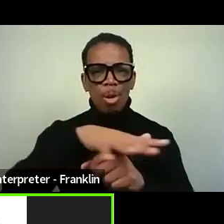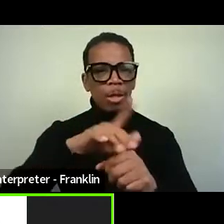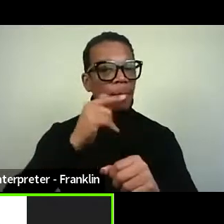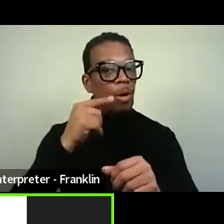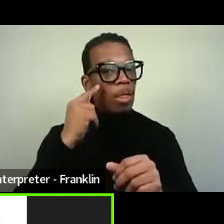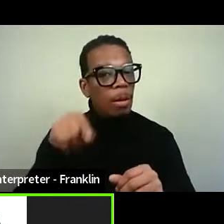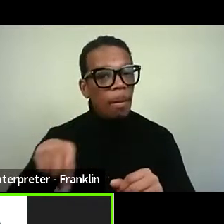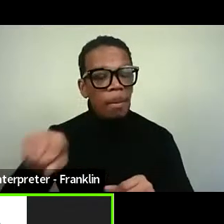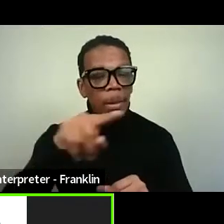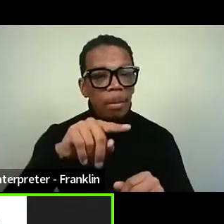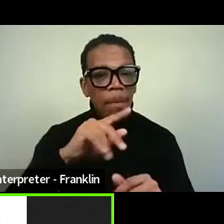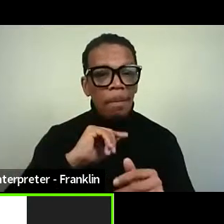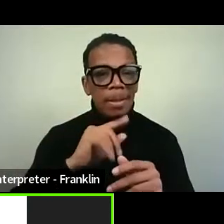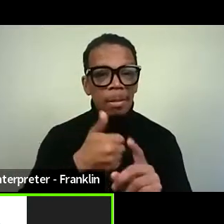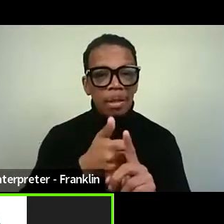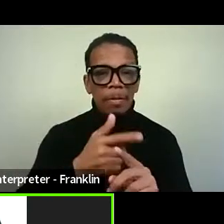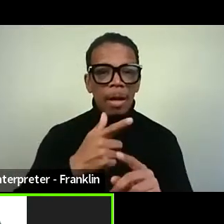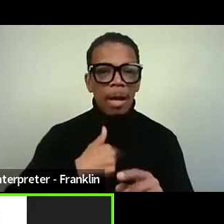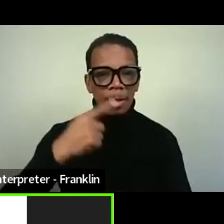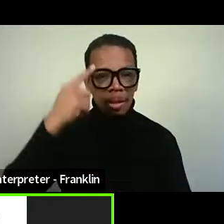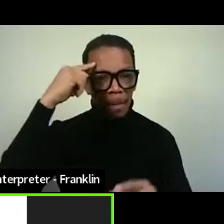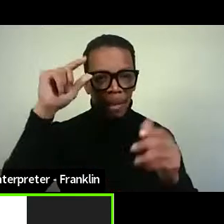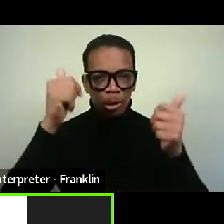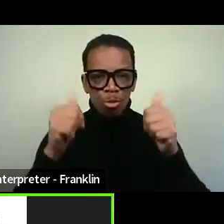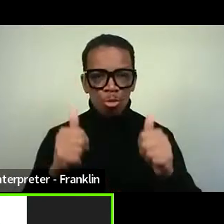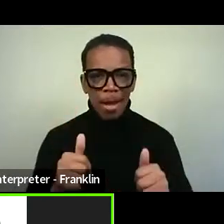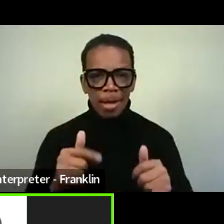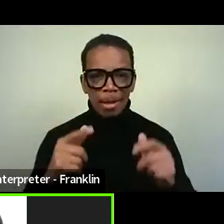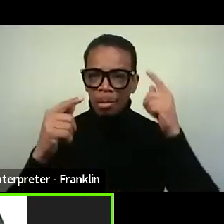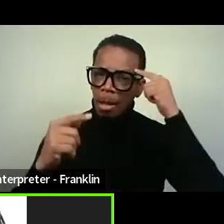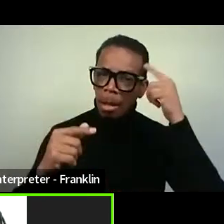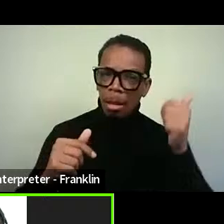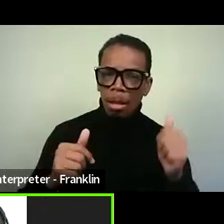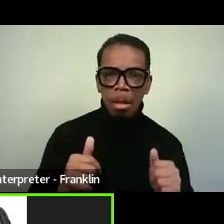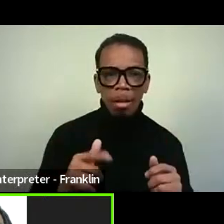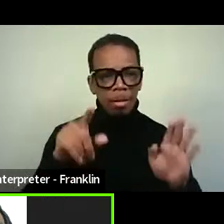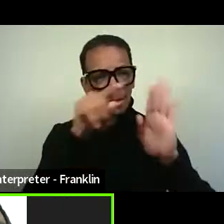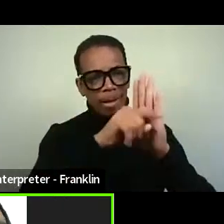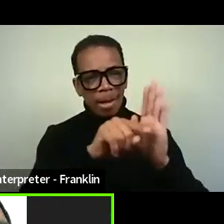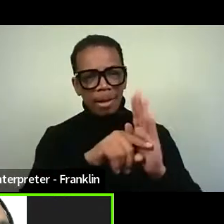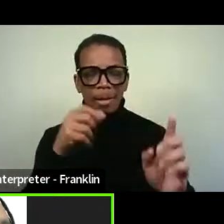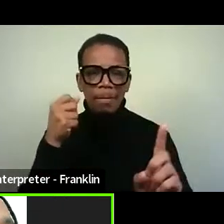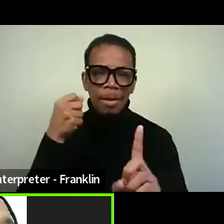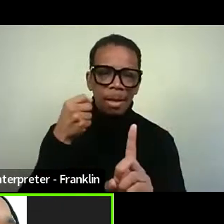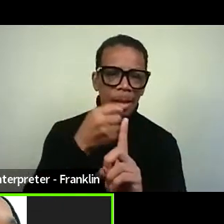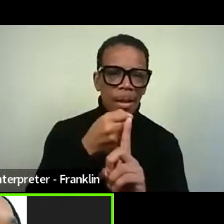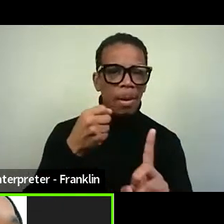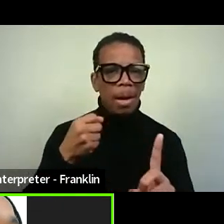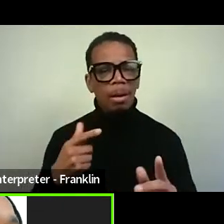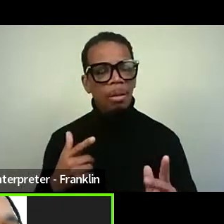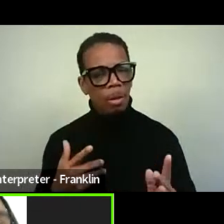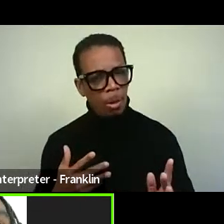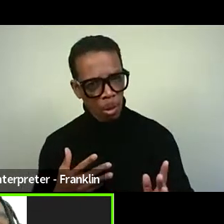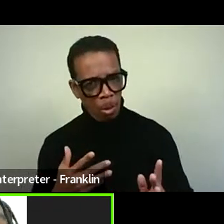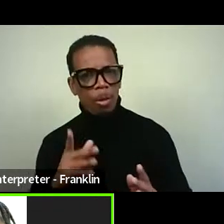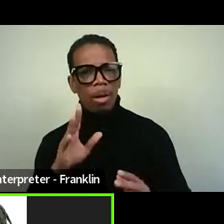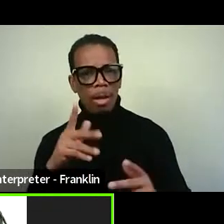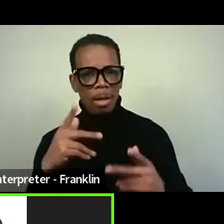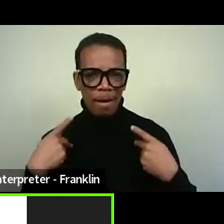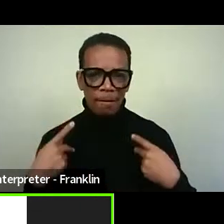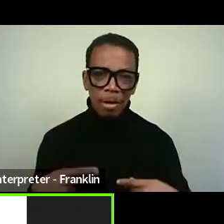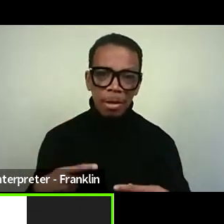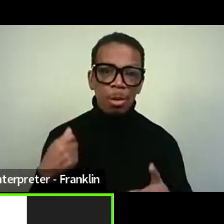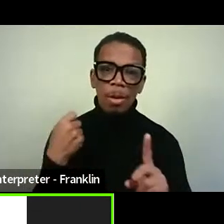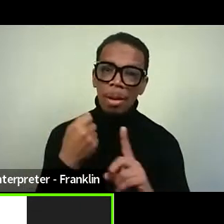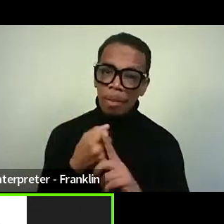seen the mental drain. I've seen the negative impacts and the physical